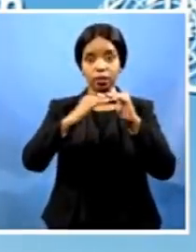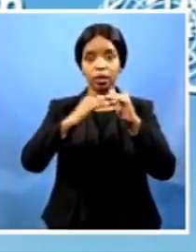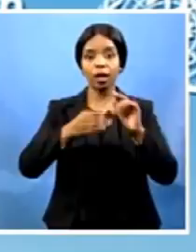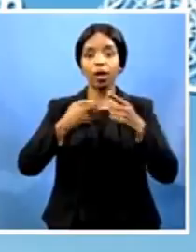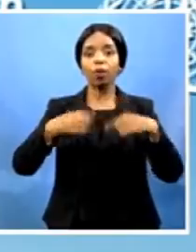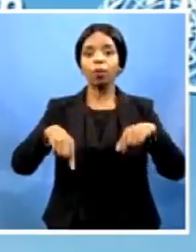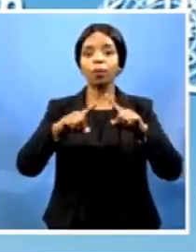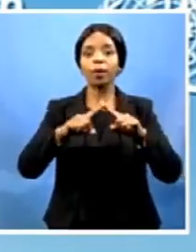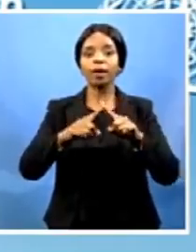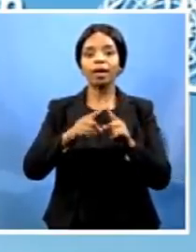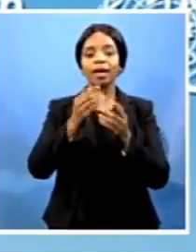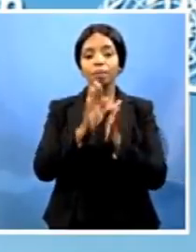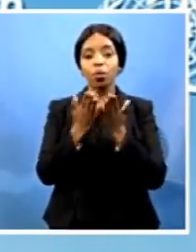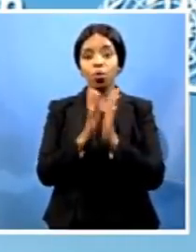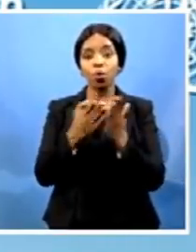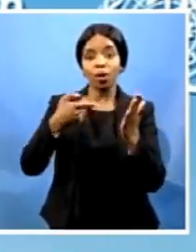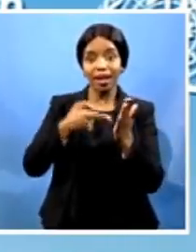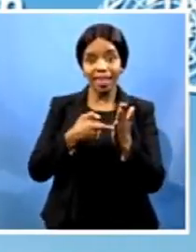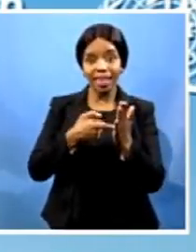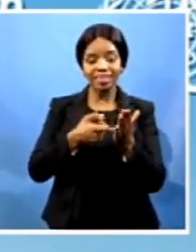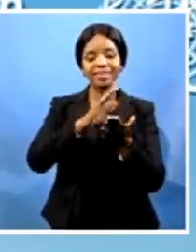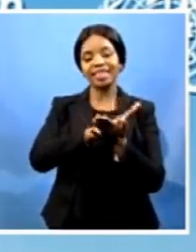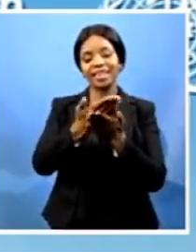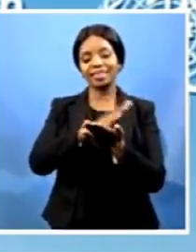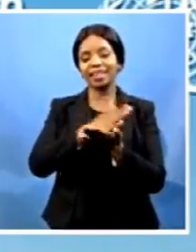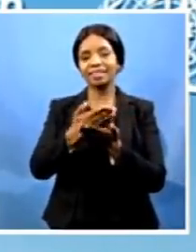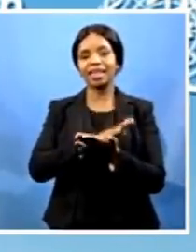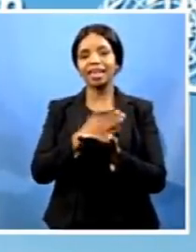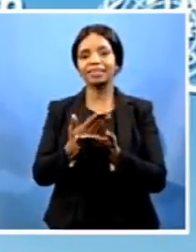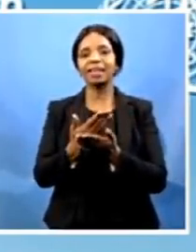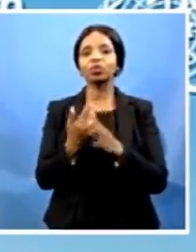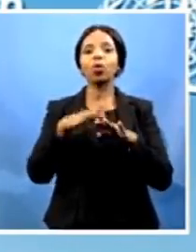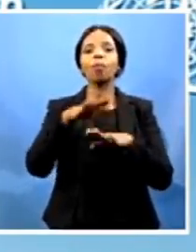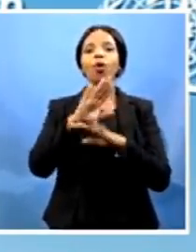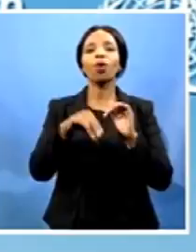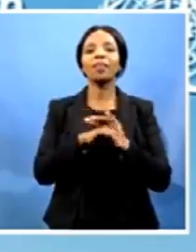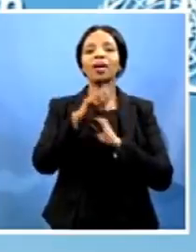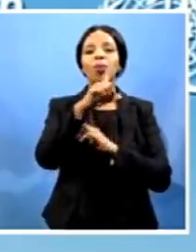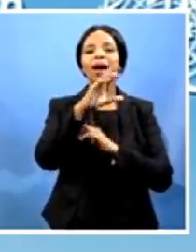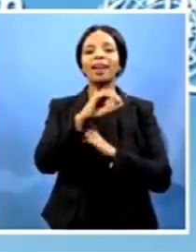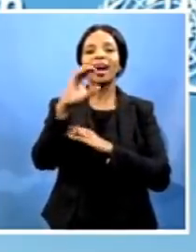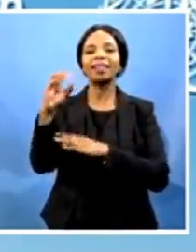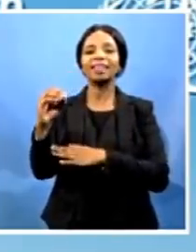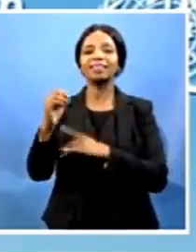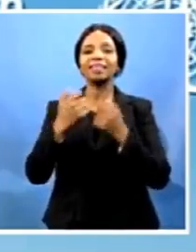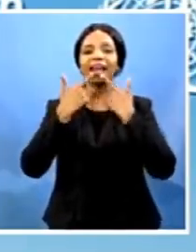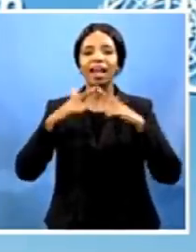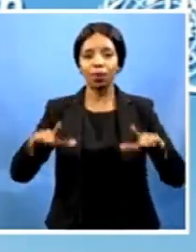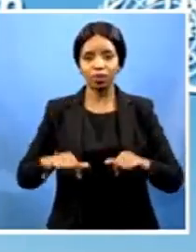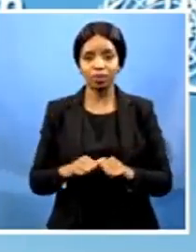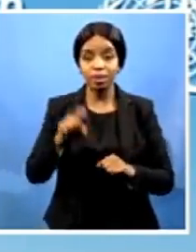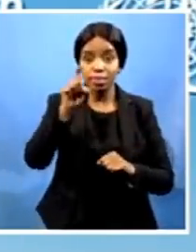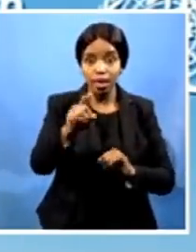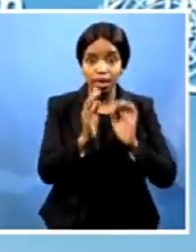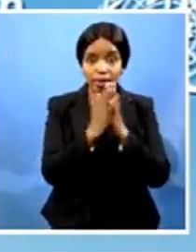100 languages. And the book is now being used among Rohingya children in Cox's Bazar and children in Syria,